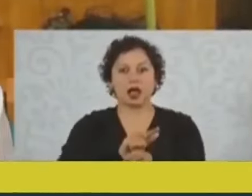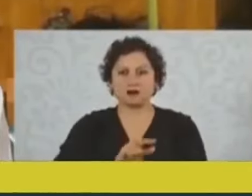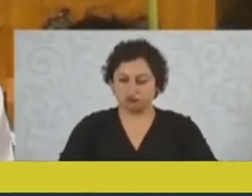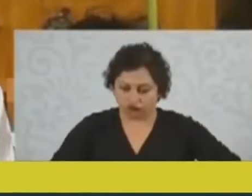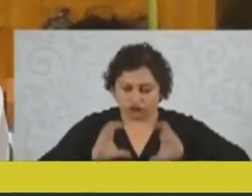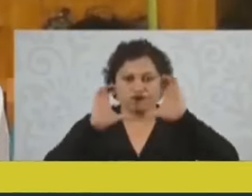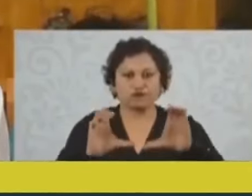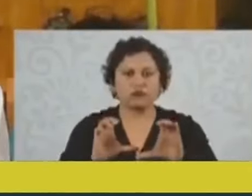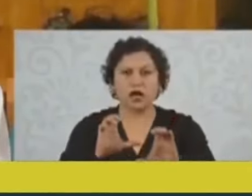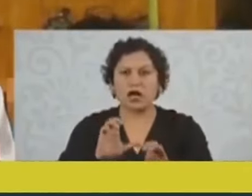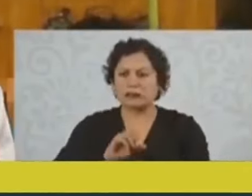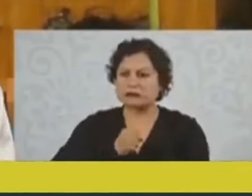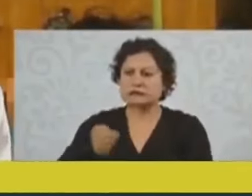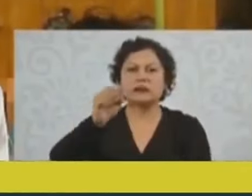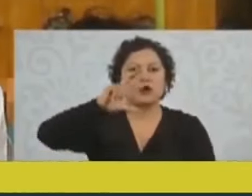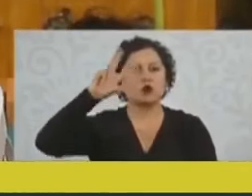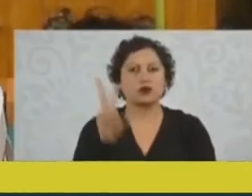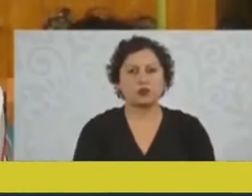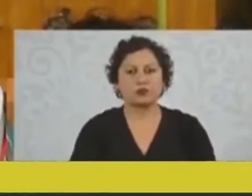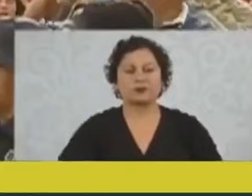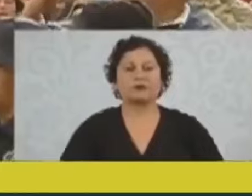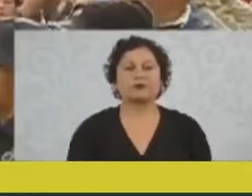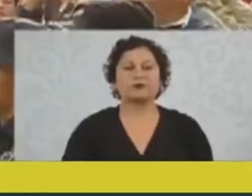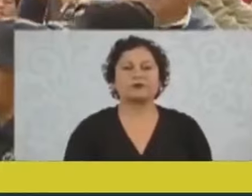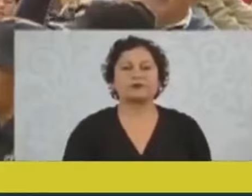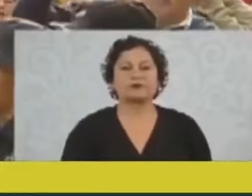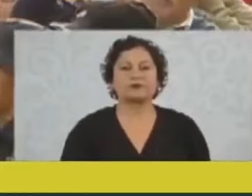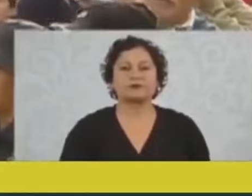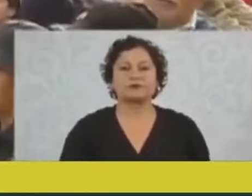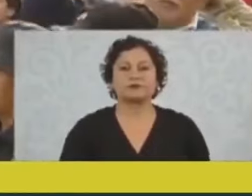mistreatment to animals, animal abuse.